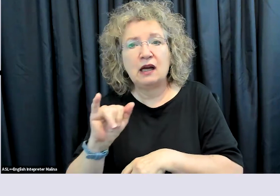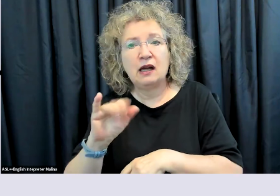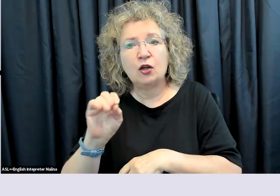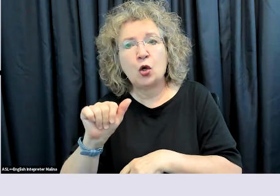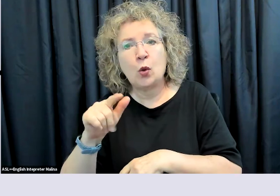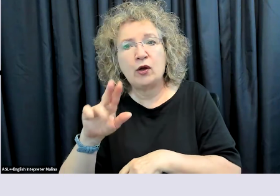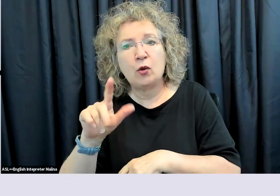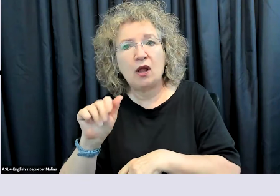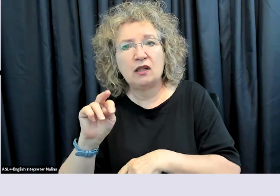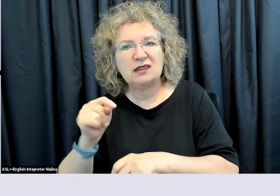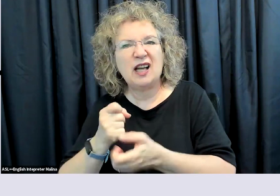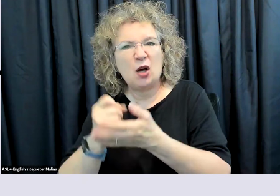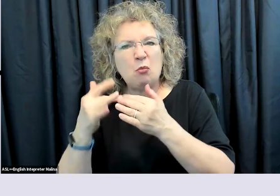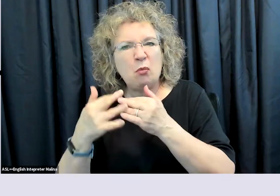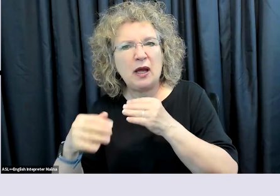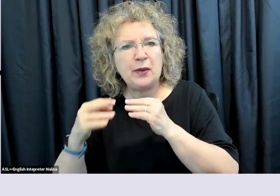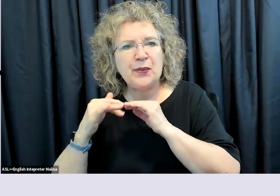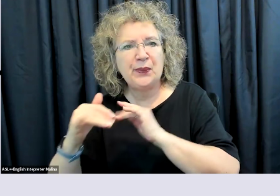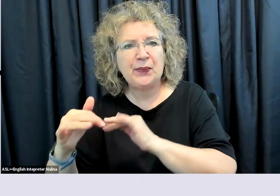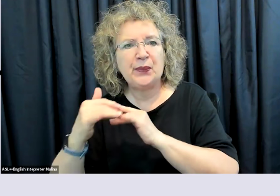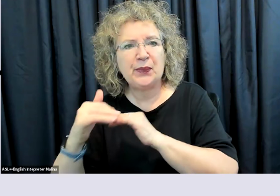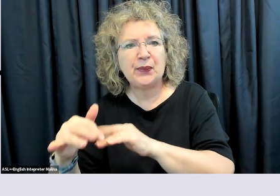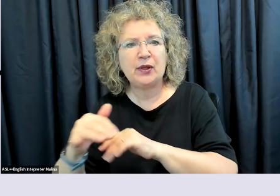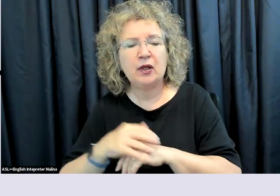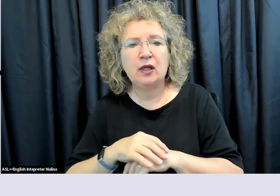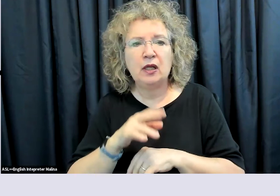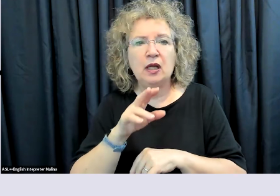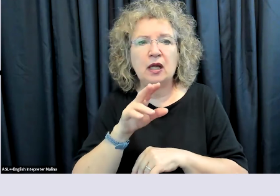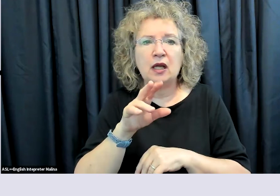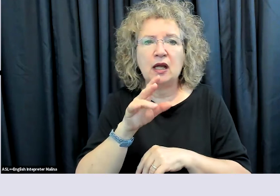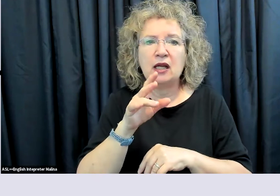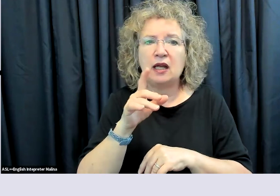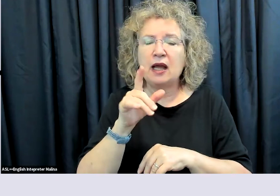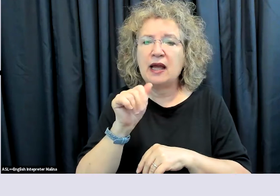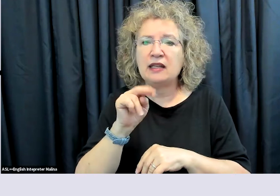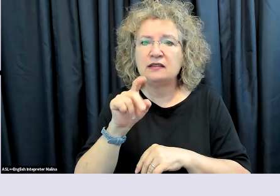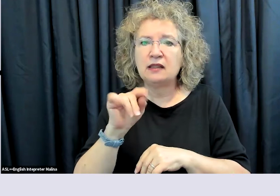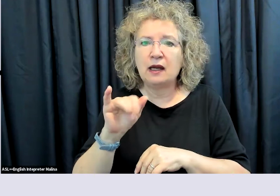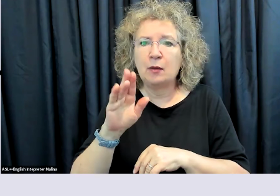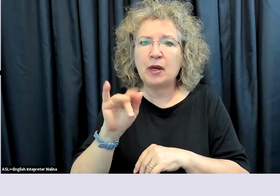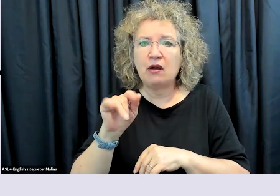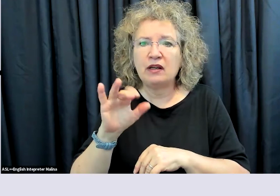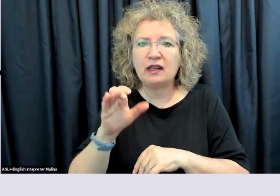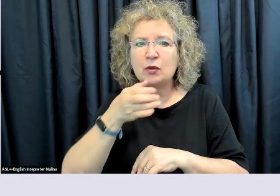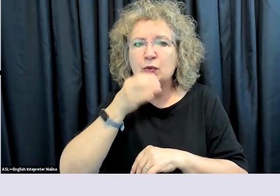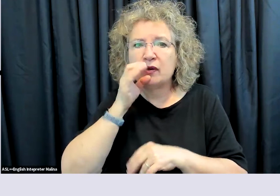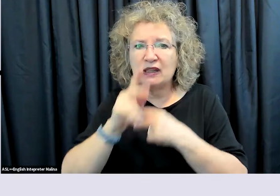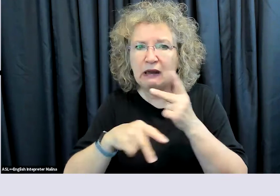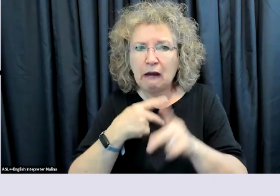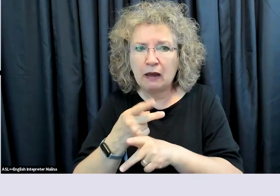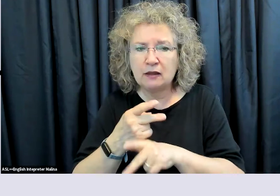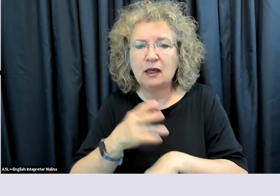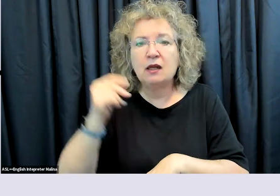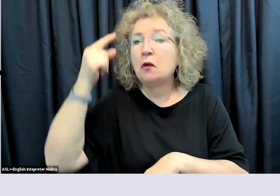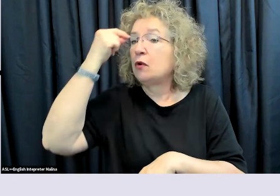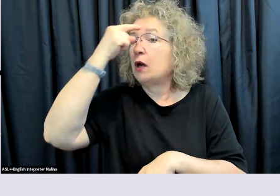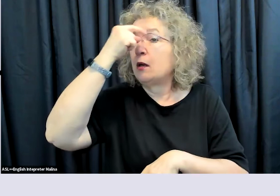medications typically lose potency quickly after their recommended use date. For example,